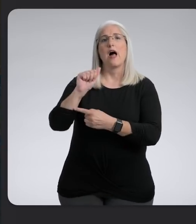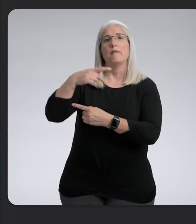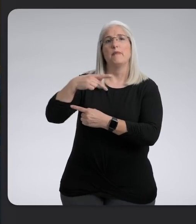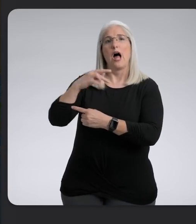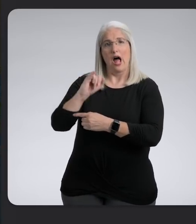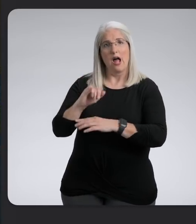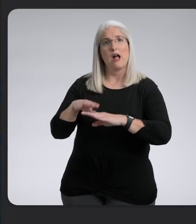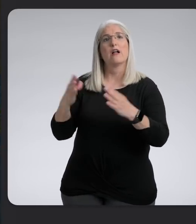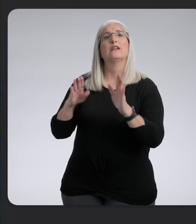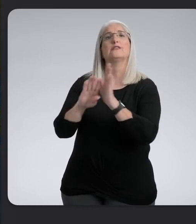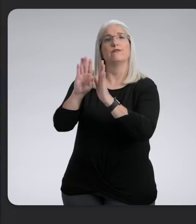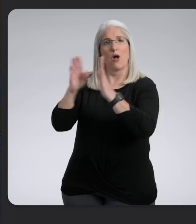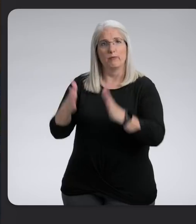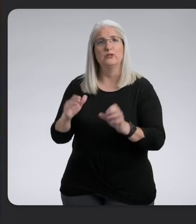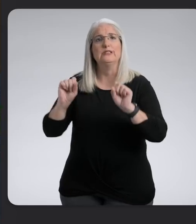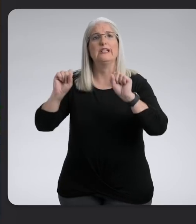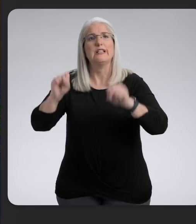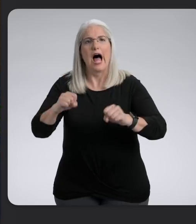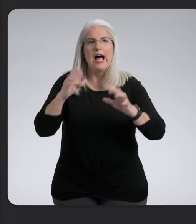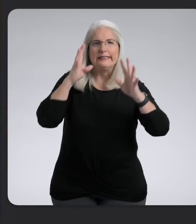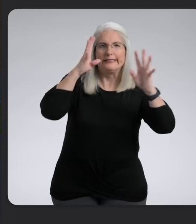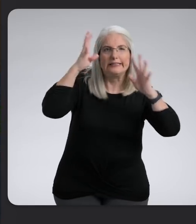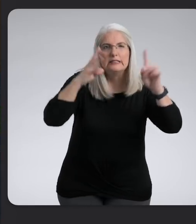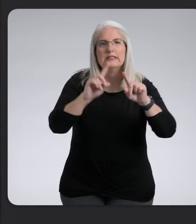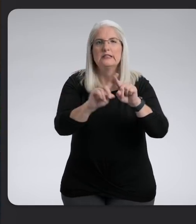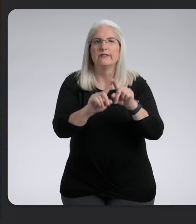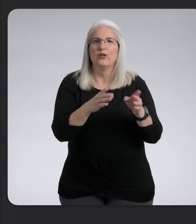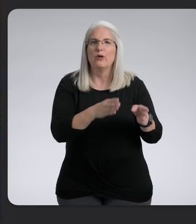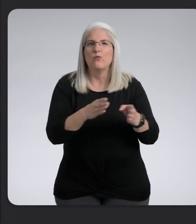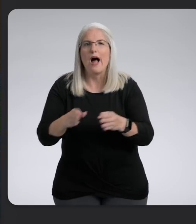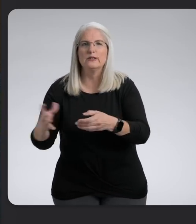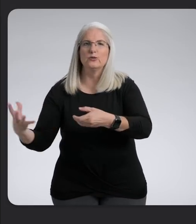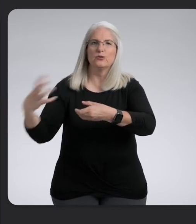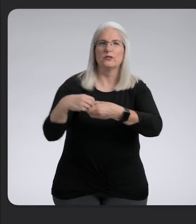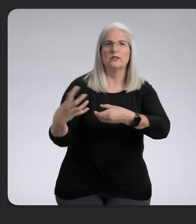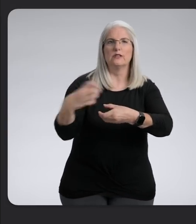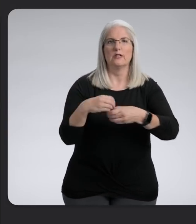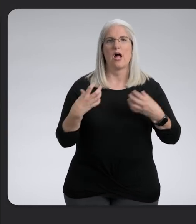app to come up with ingenious ways to push things forward. Here's an example.